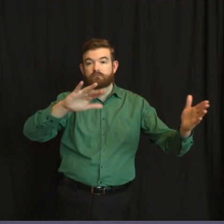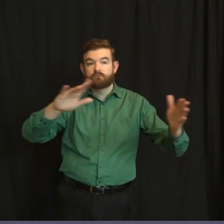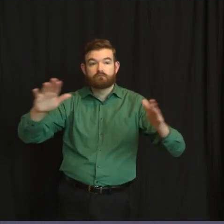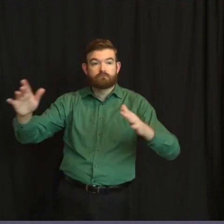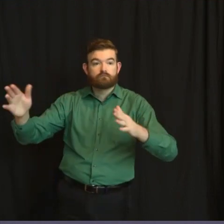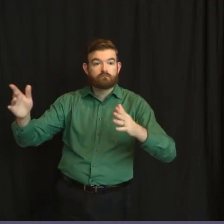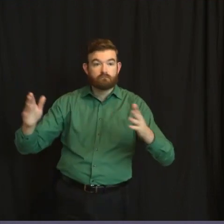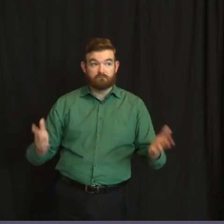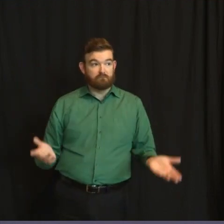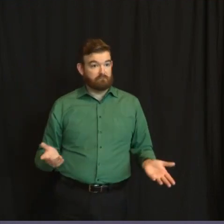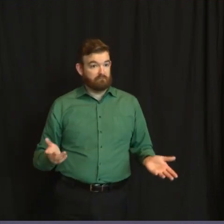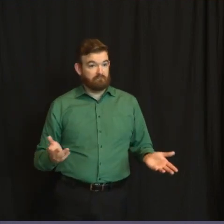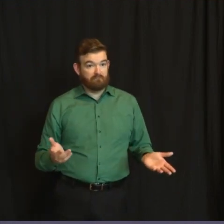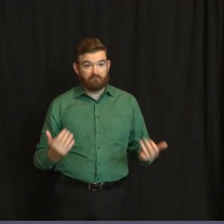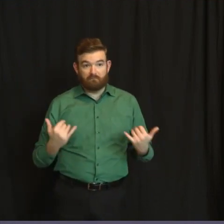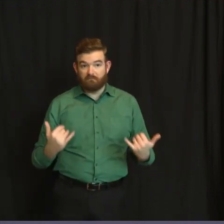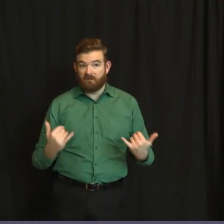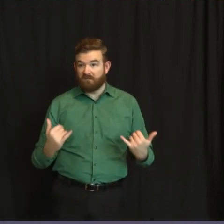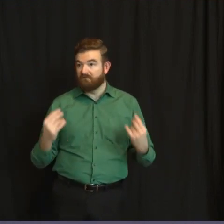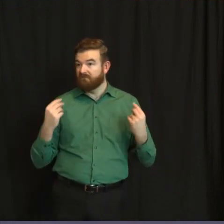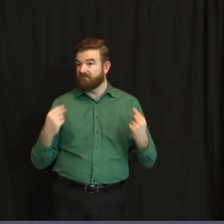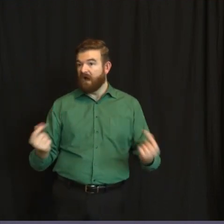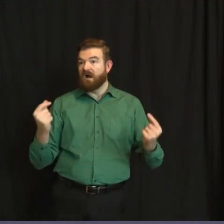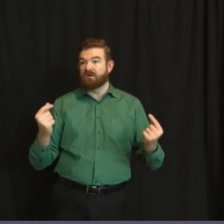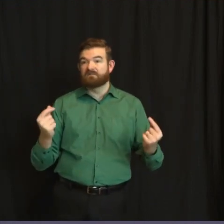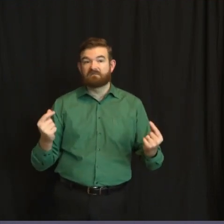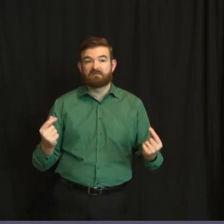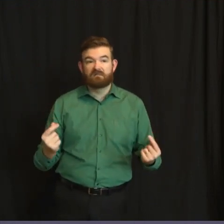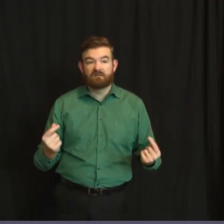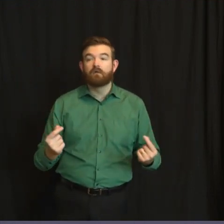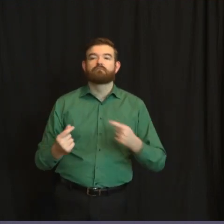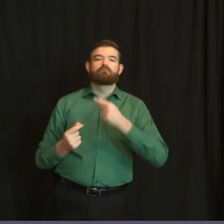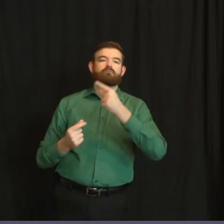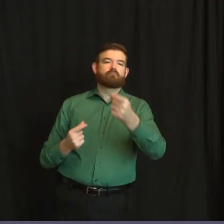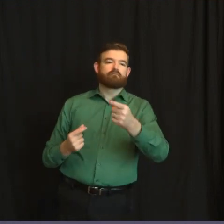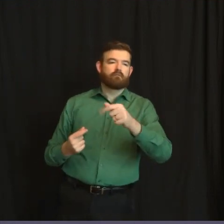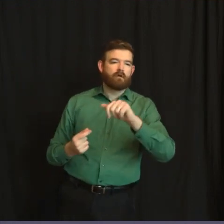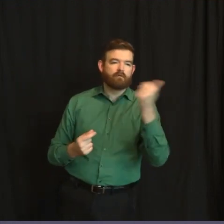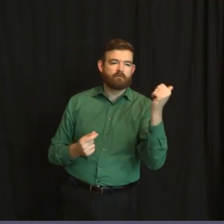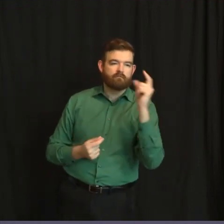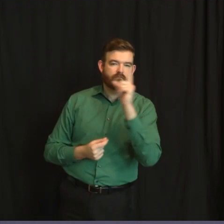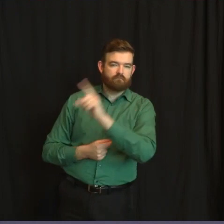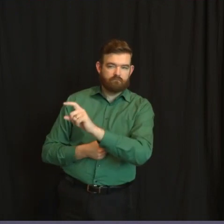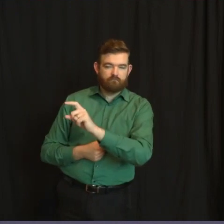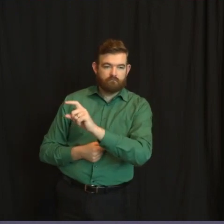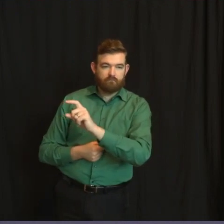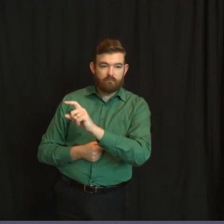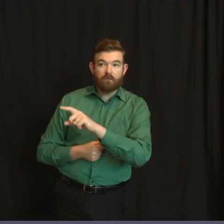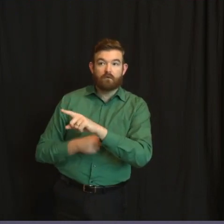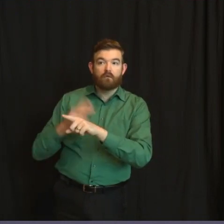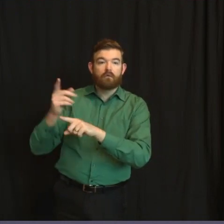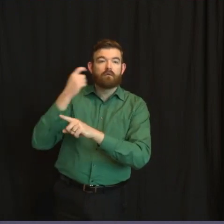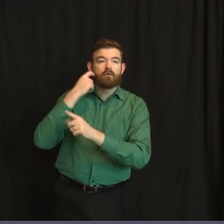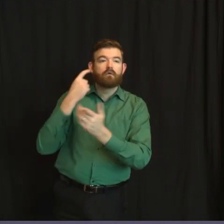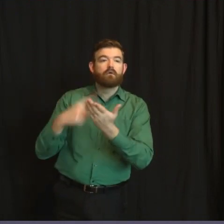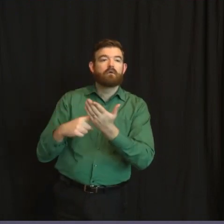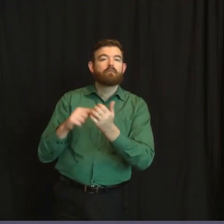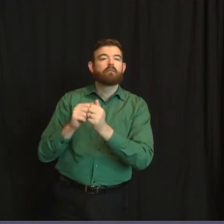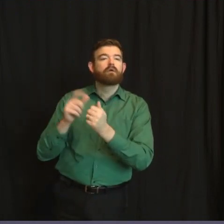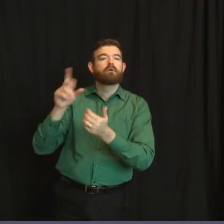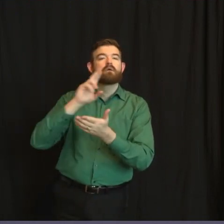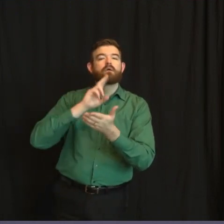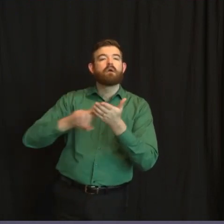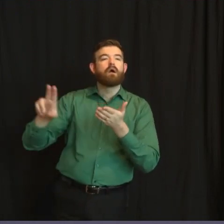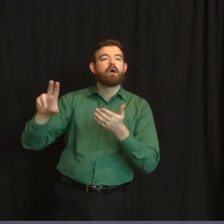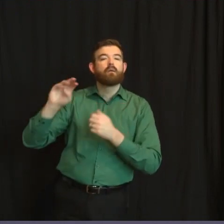this a 2-act opera today and not a 3-act opera. At least I'm pretty fun. Your conversations with Mnuchin and federal officials you just mentioned,